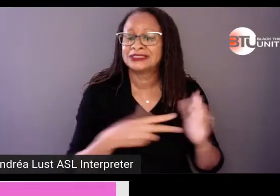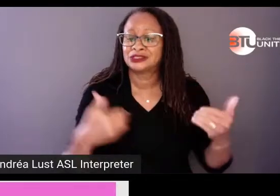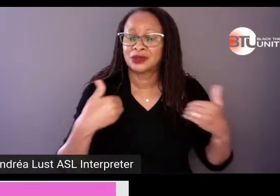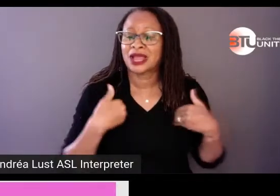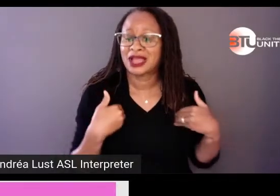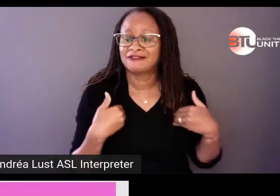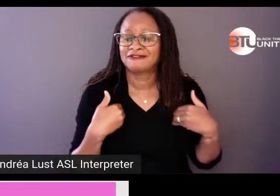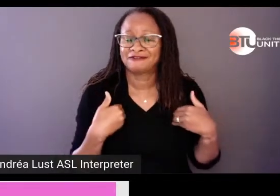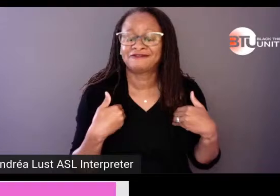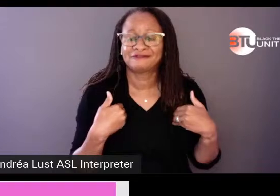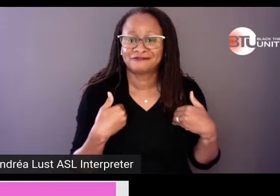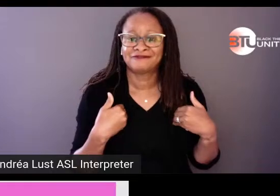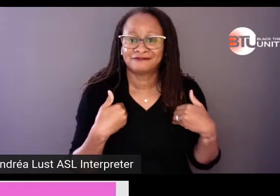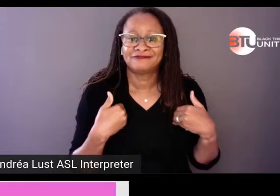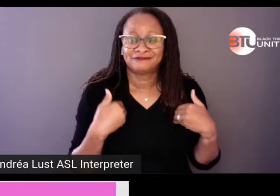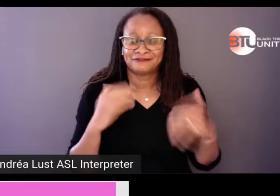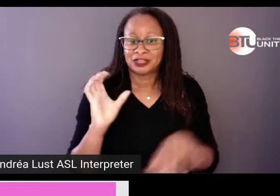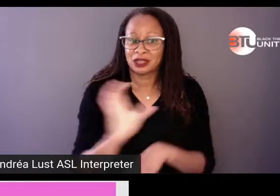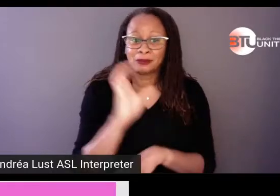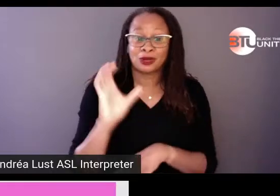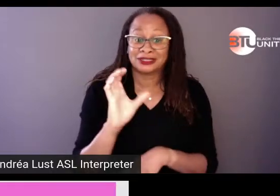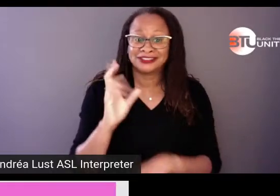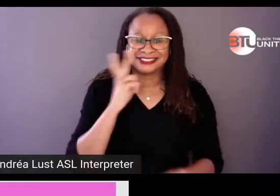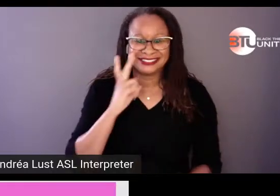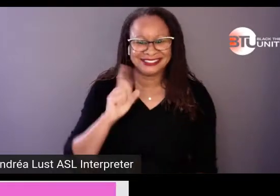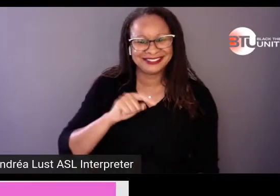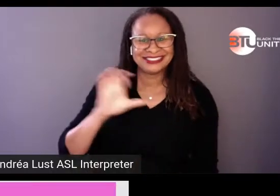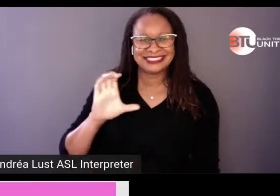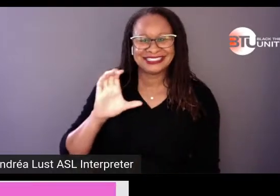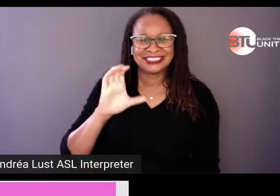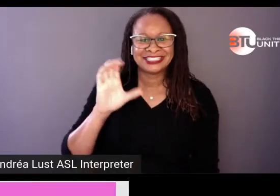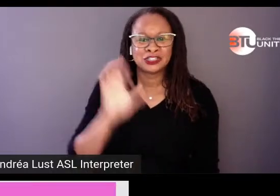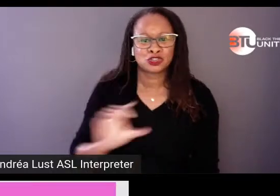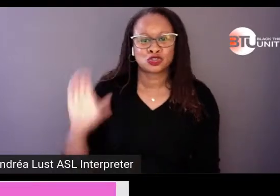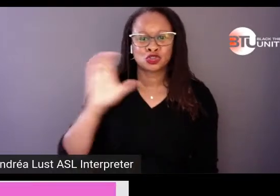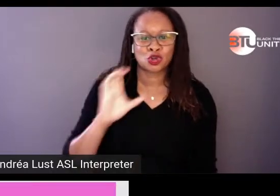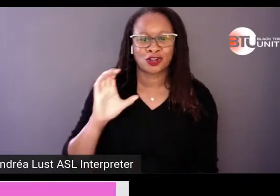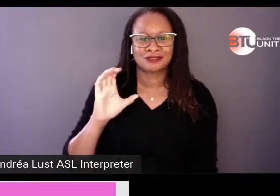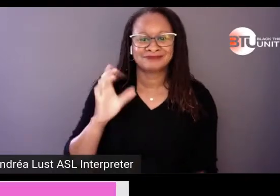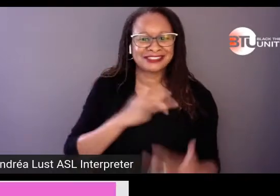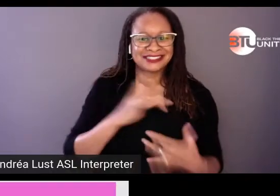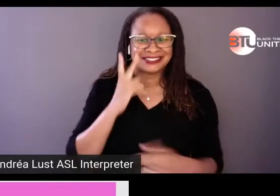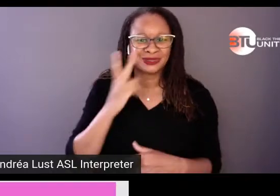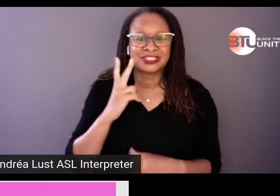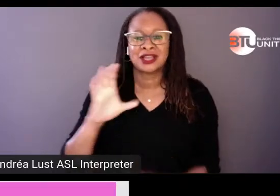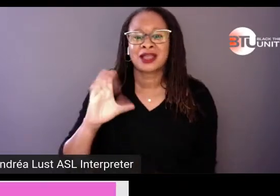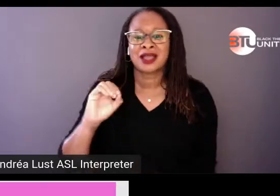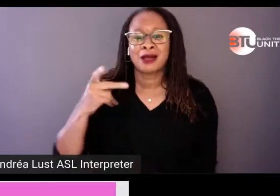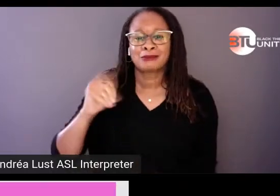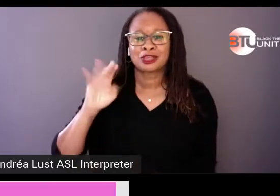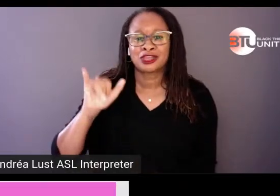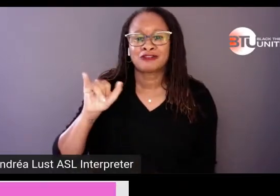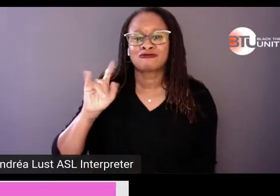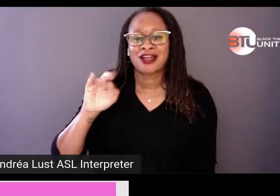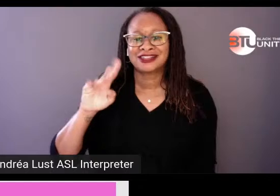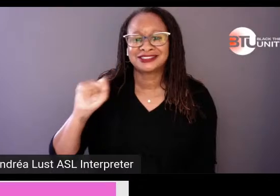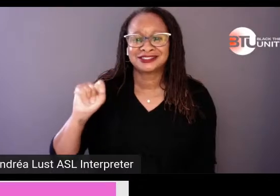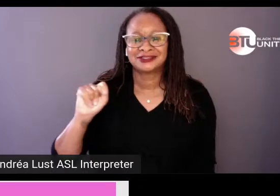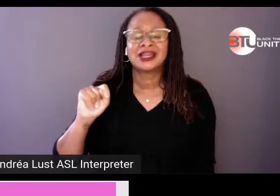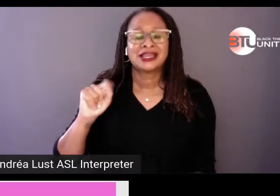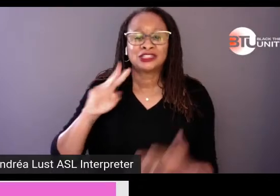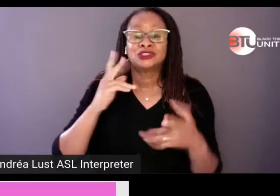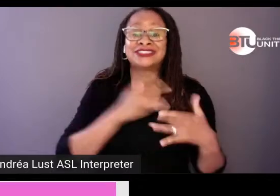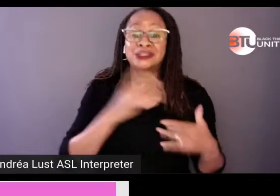And there's our little C in the circle. You've usually seen that with a date and the name of the creator of